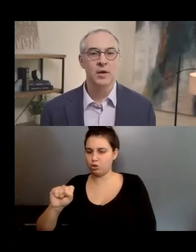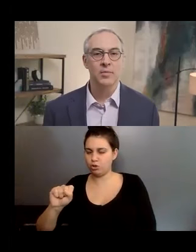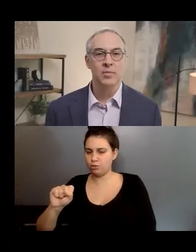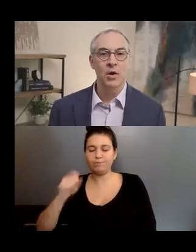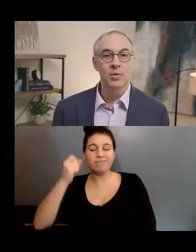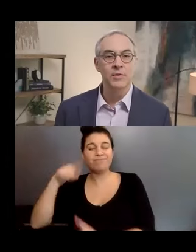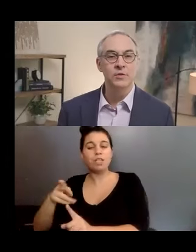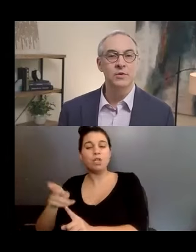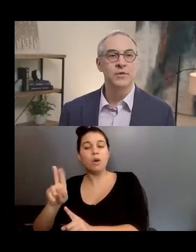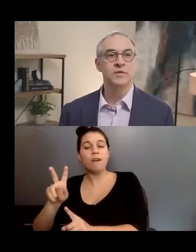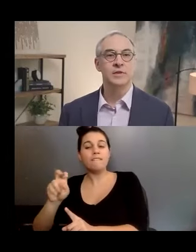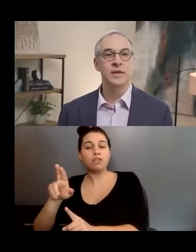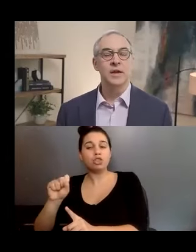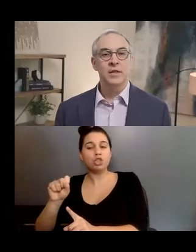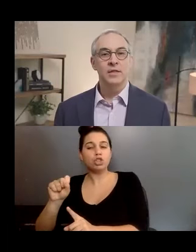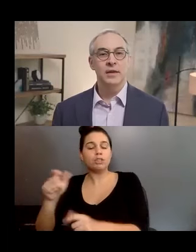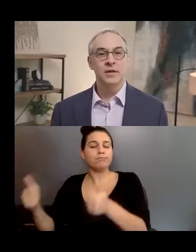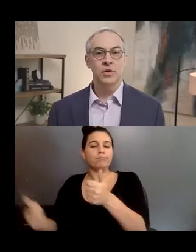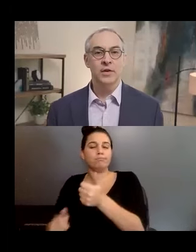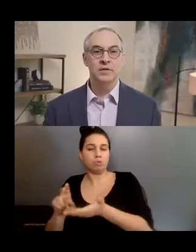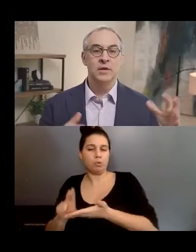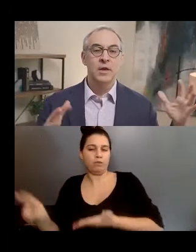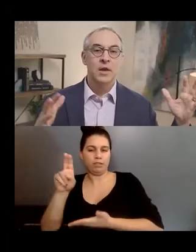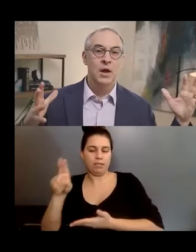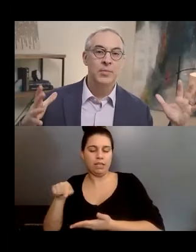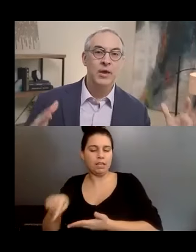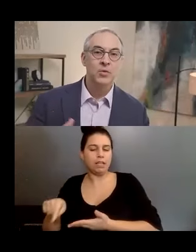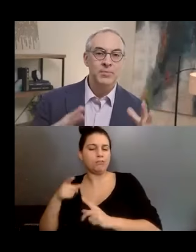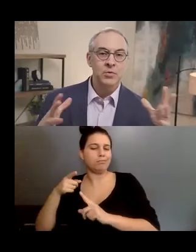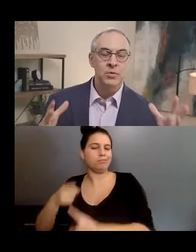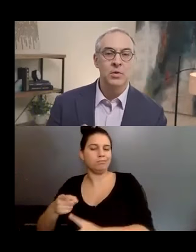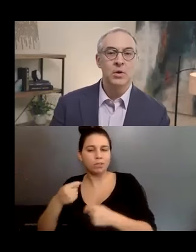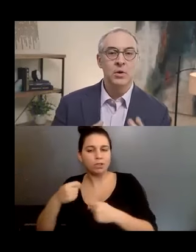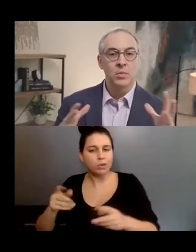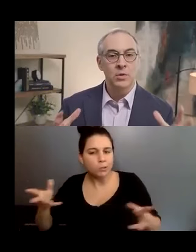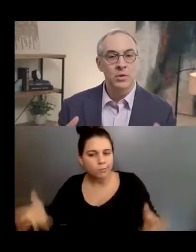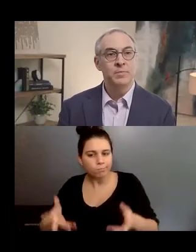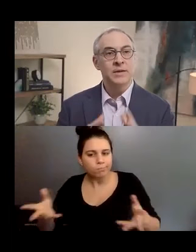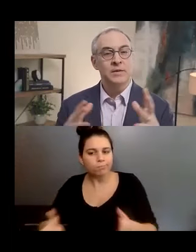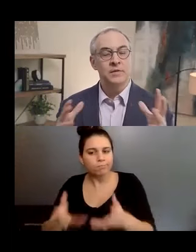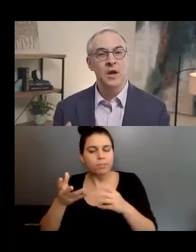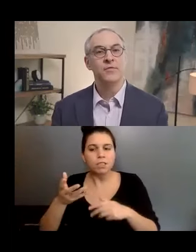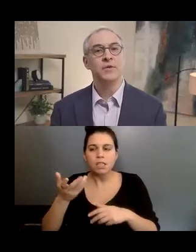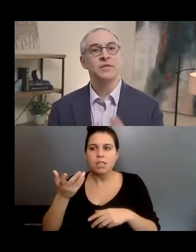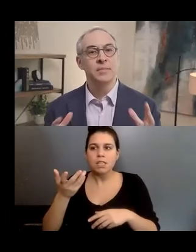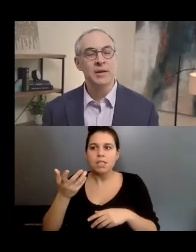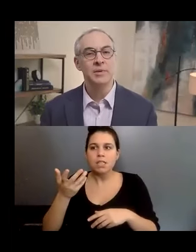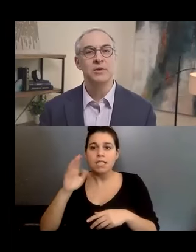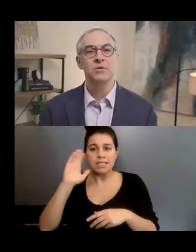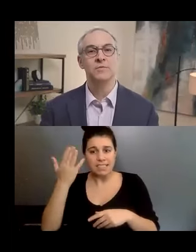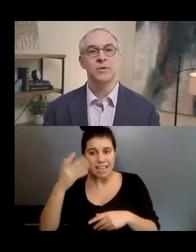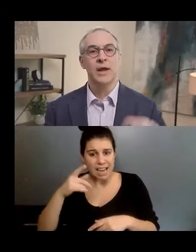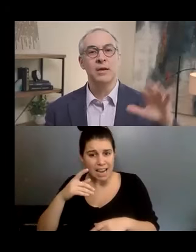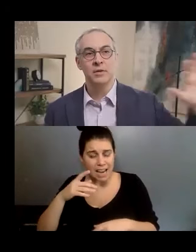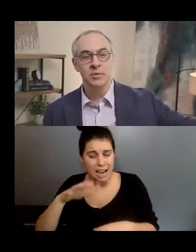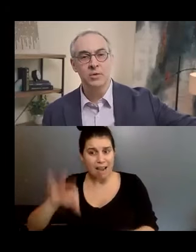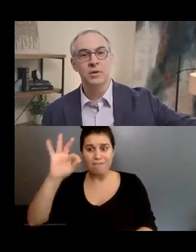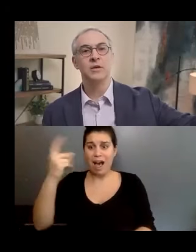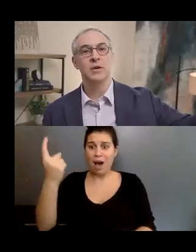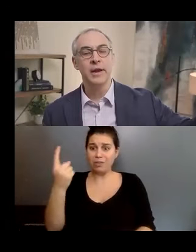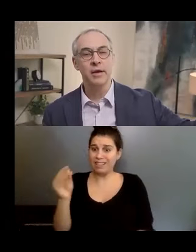the arm of the university that tries to help people where there's been discoveries that might be useful out